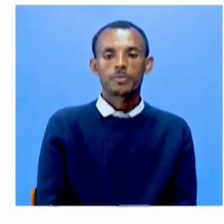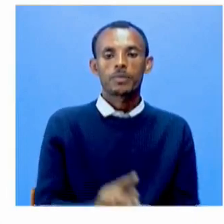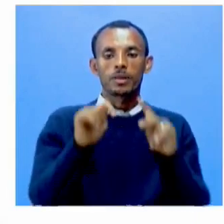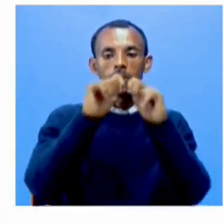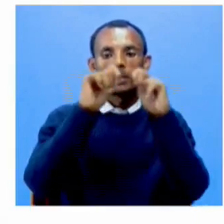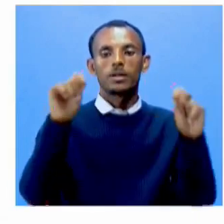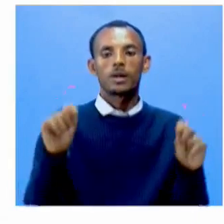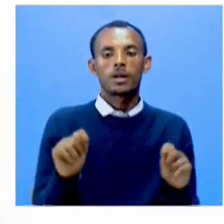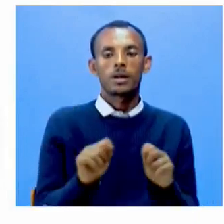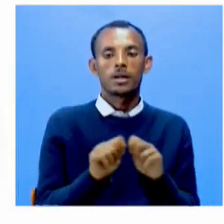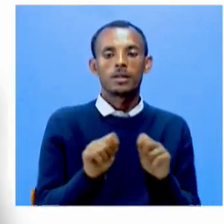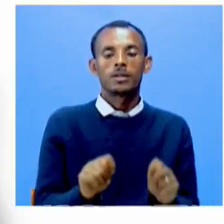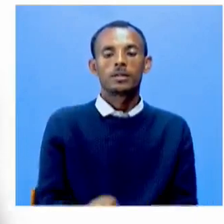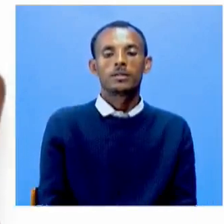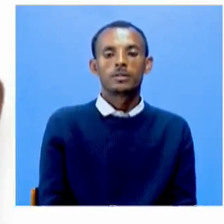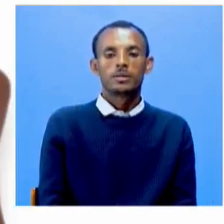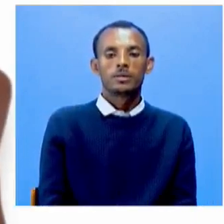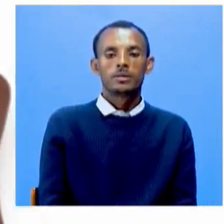triangle